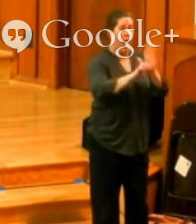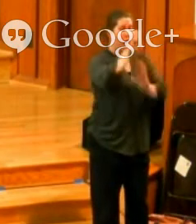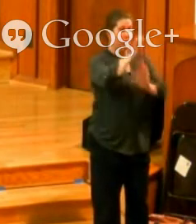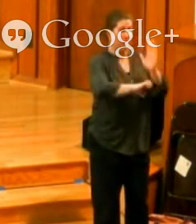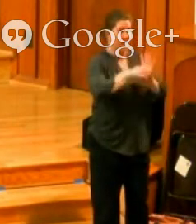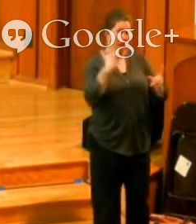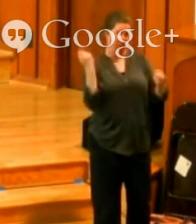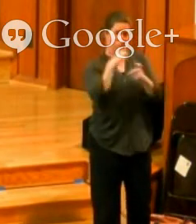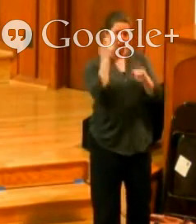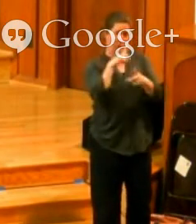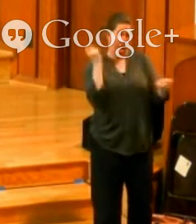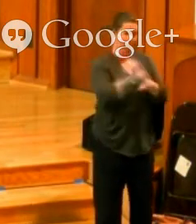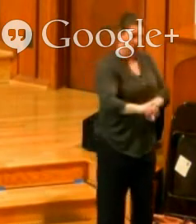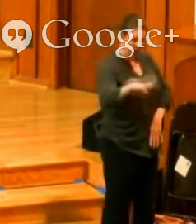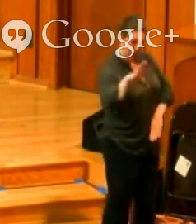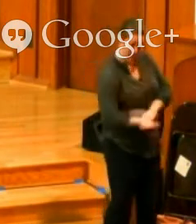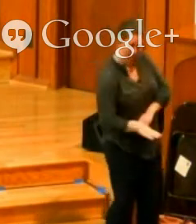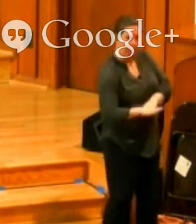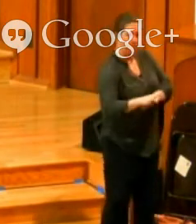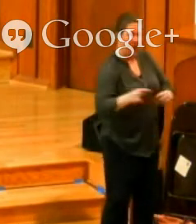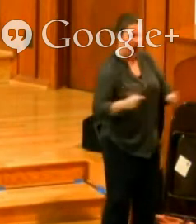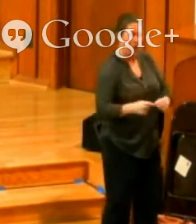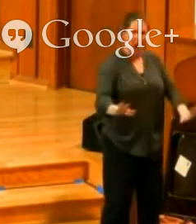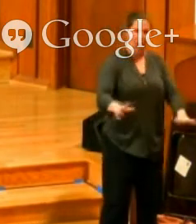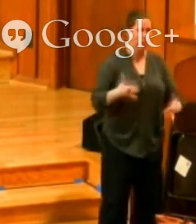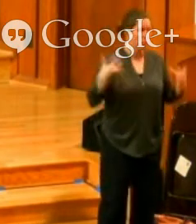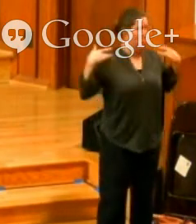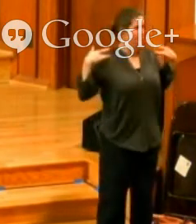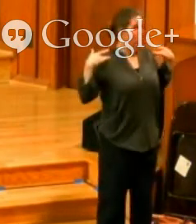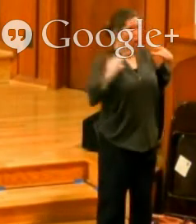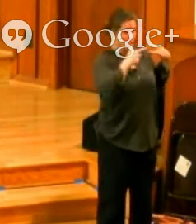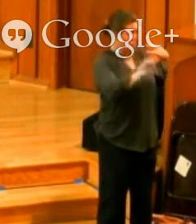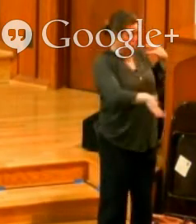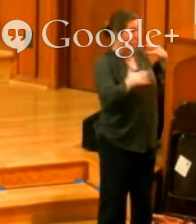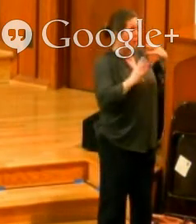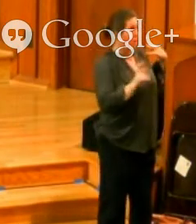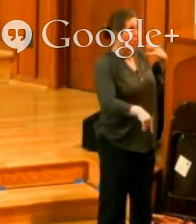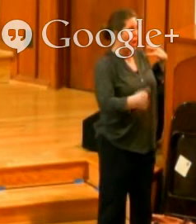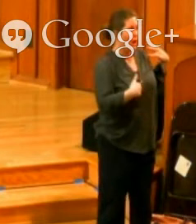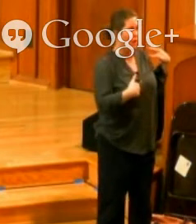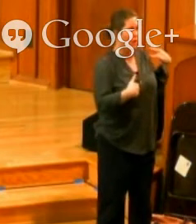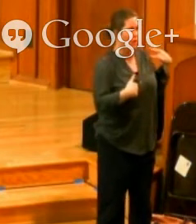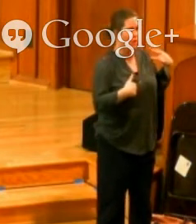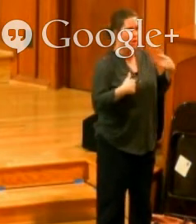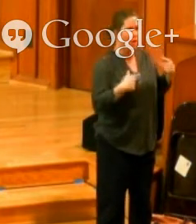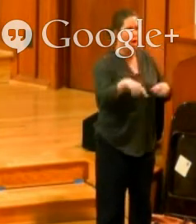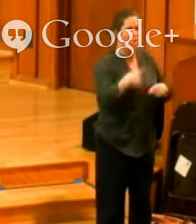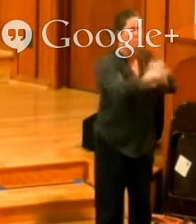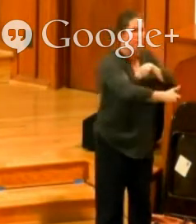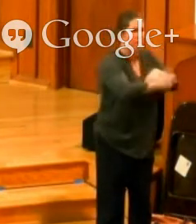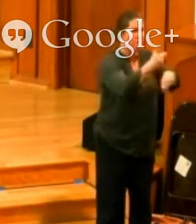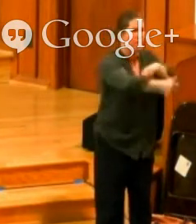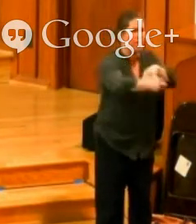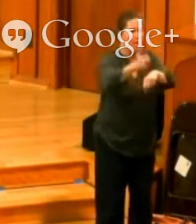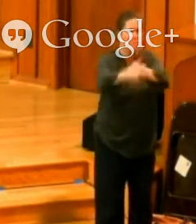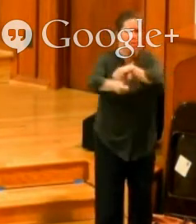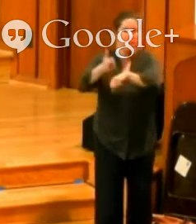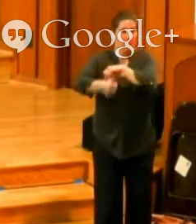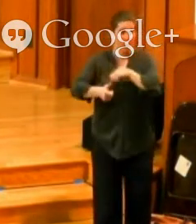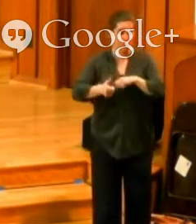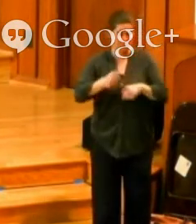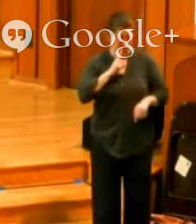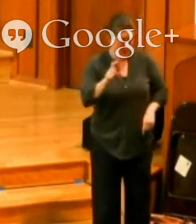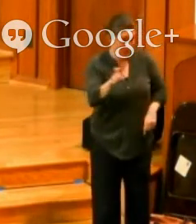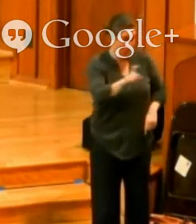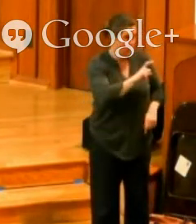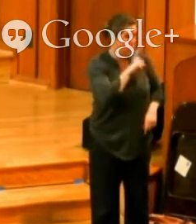the way. Don't we live in a world that says it's not my fault? It's your fault. But is it?